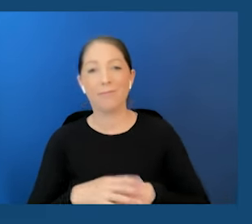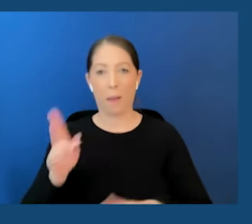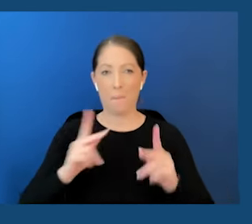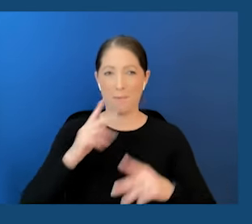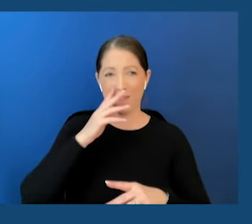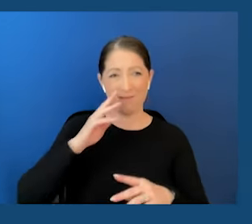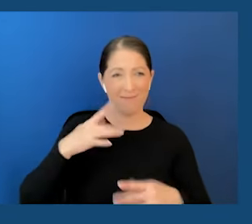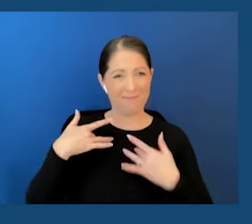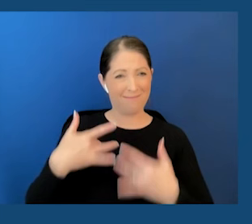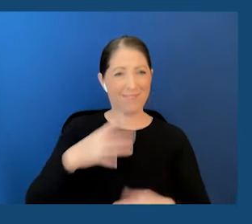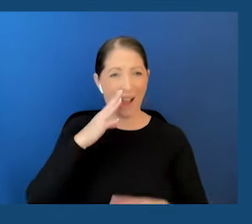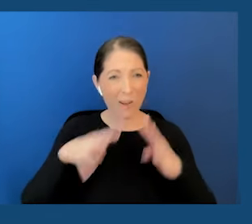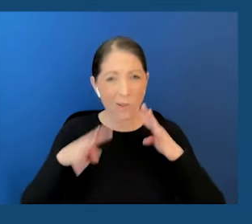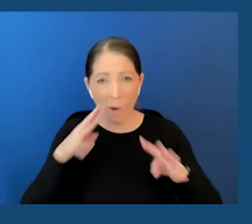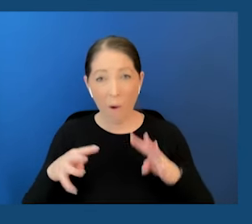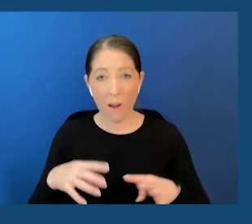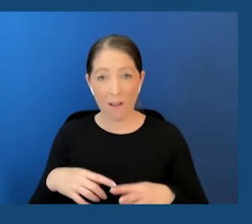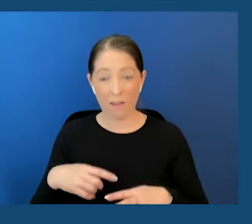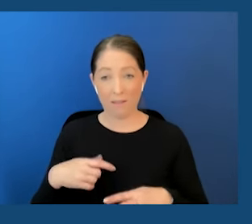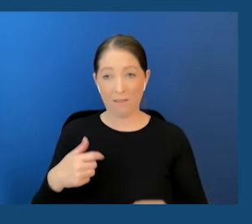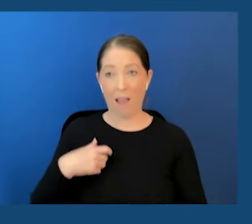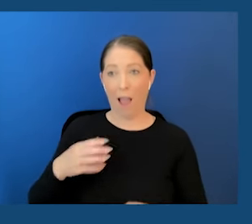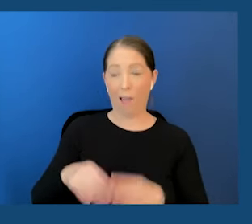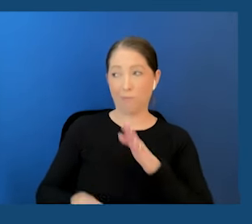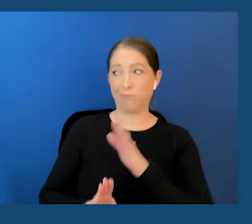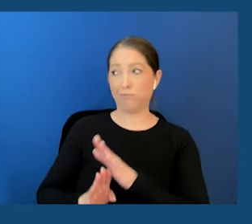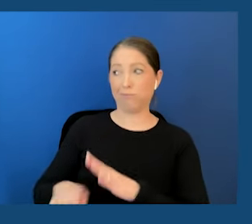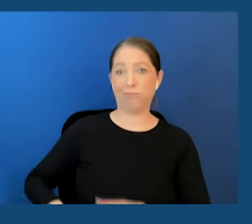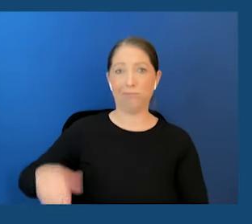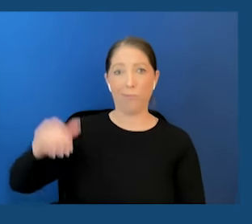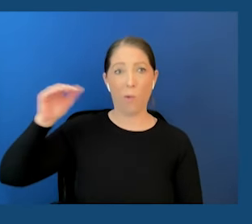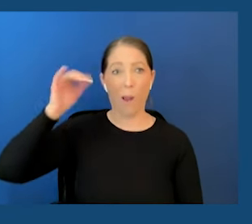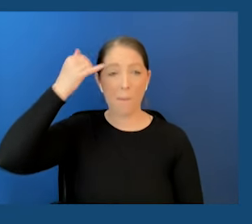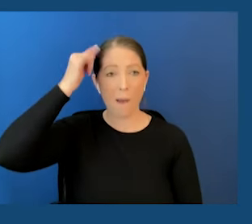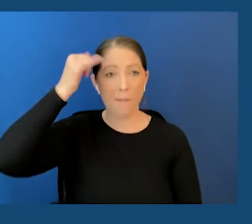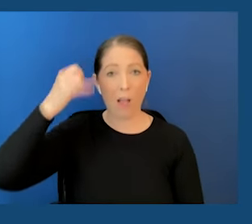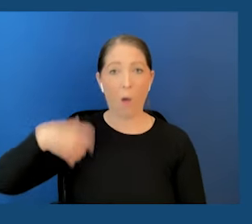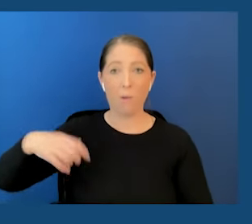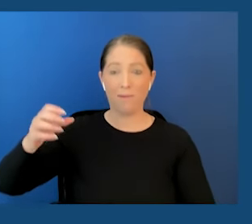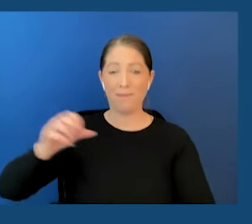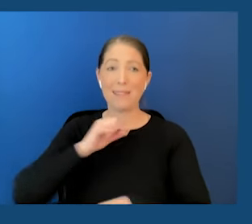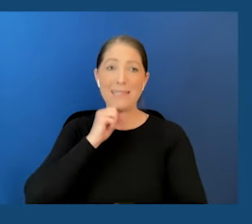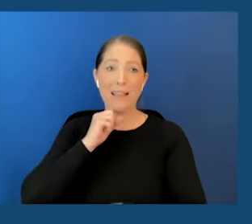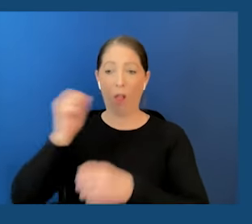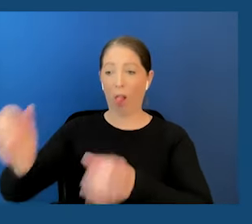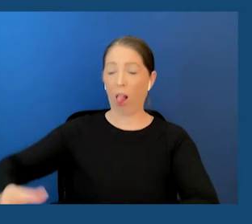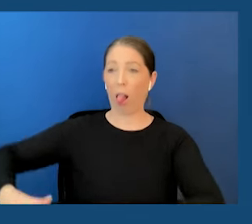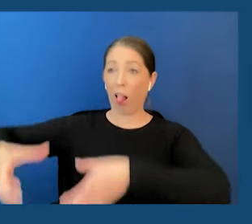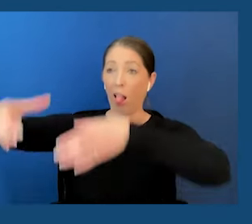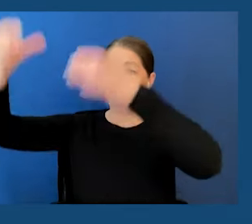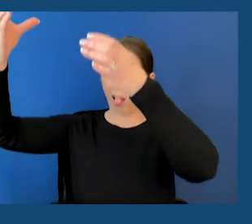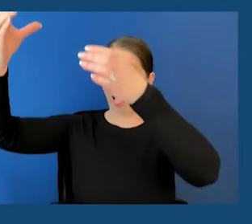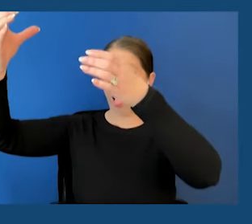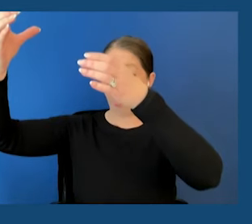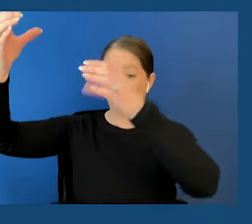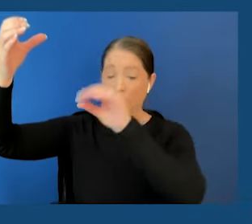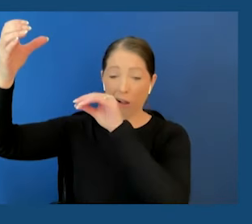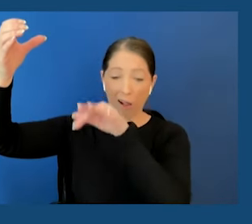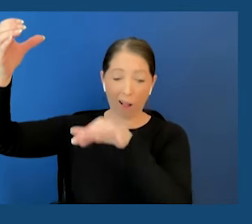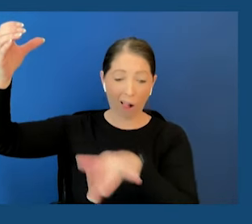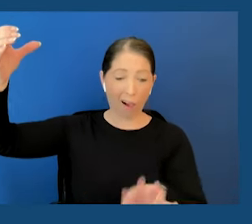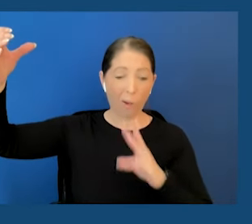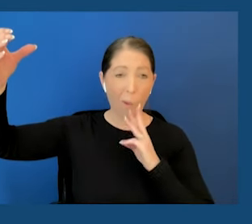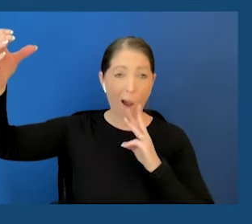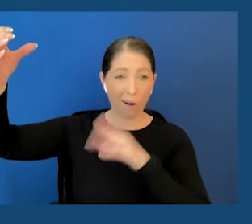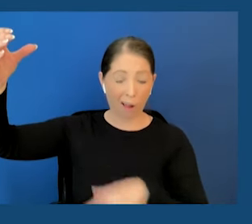We had a steel plant spewing out pollution all along one of the Great Lakes, one of the greatest freshwater bodies of water on this planet, and you could not even see it because of all